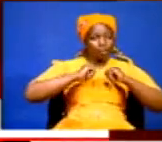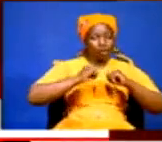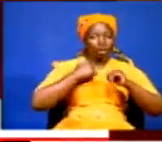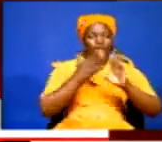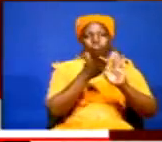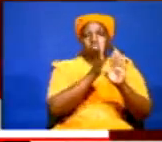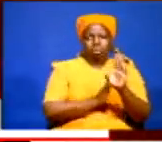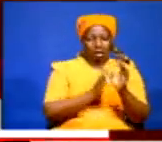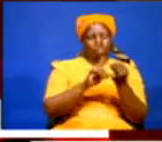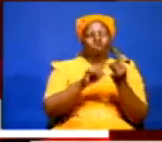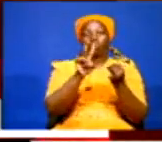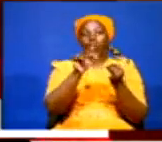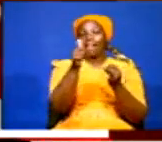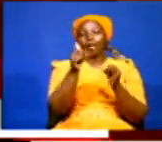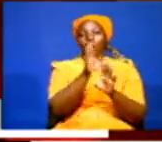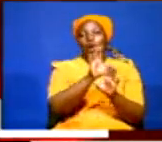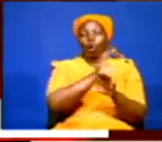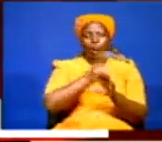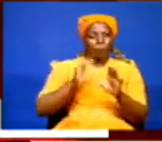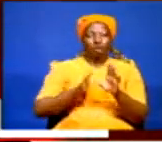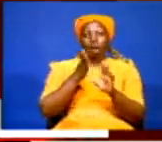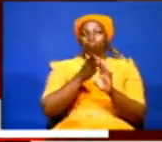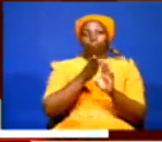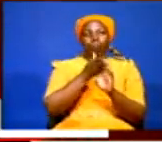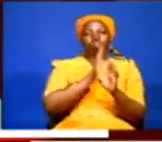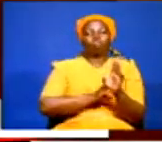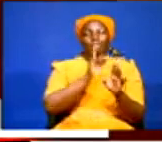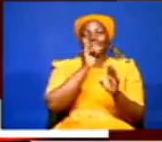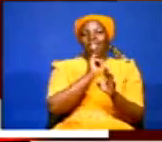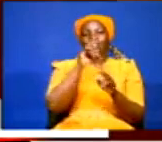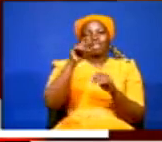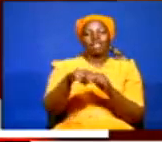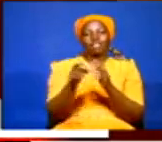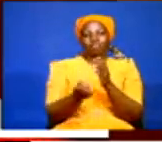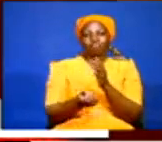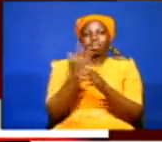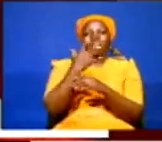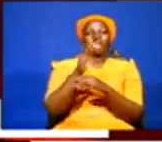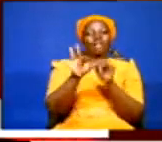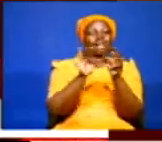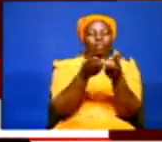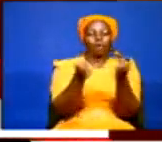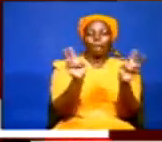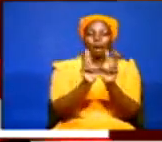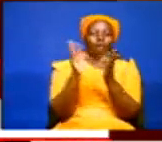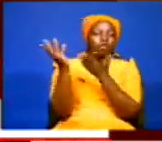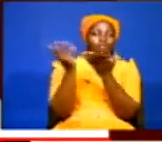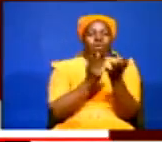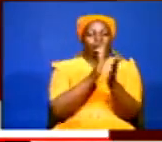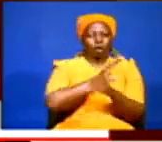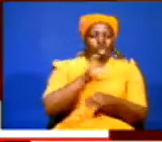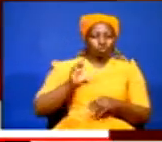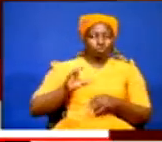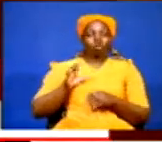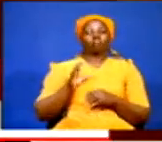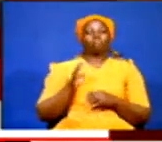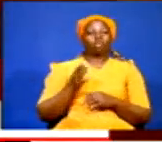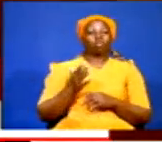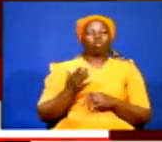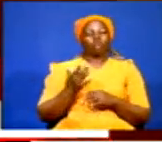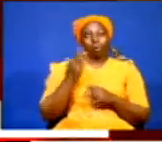therefore we need to set up a selection panel to bring into place a constitutional commission, because, Mr. Speaker, you understand the